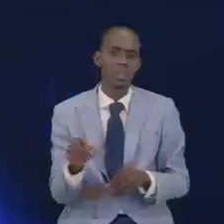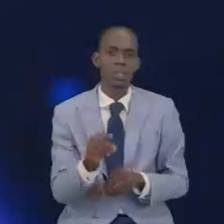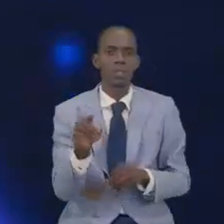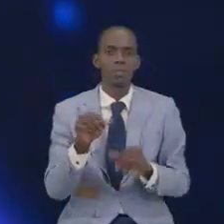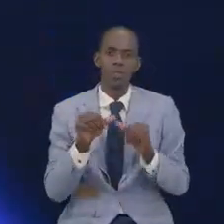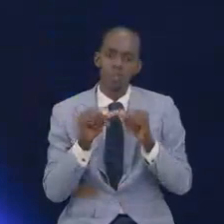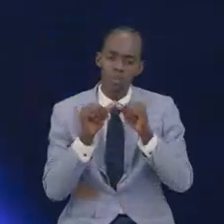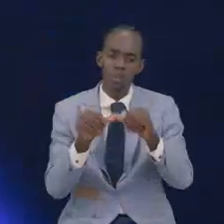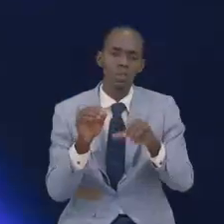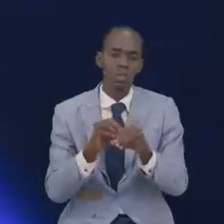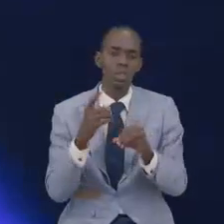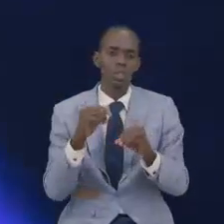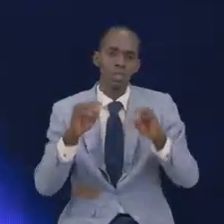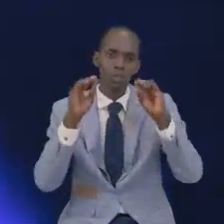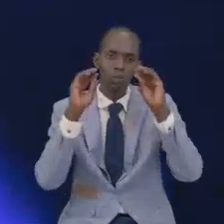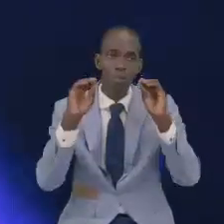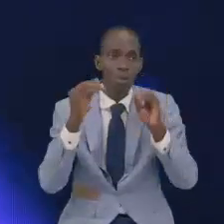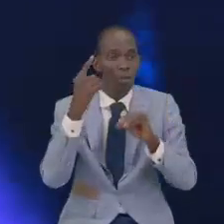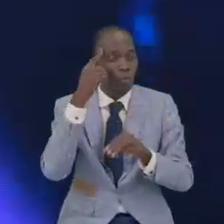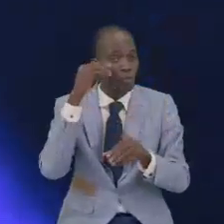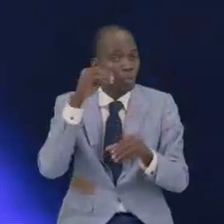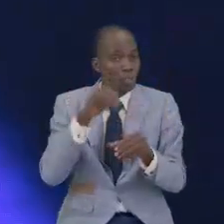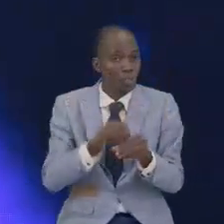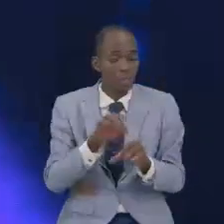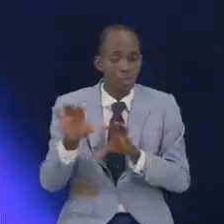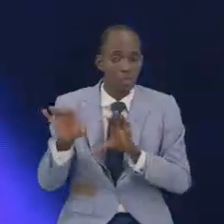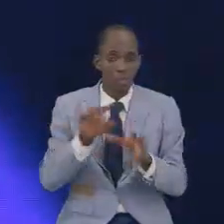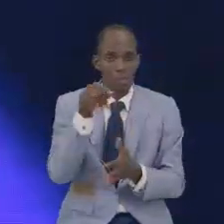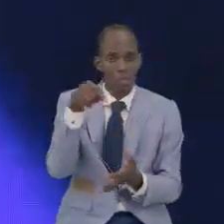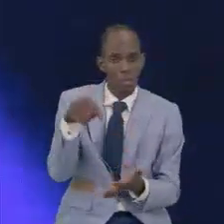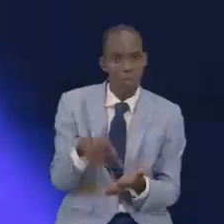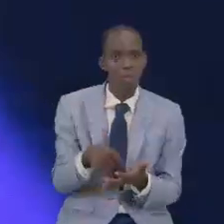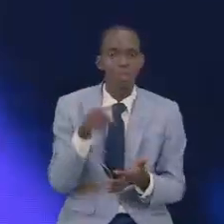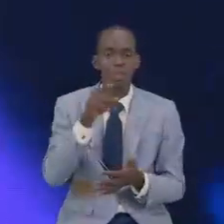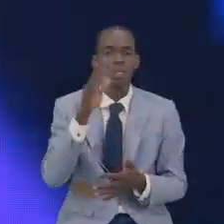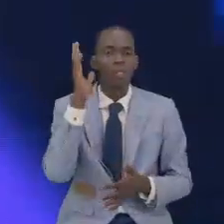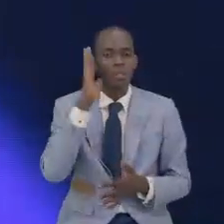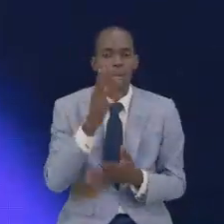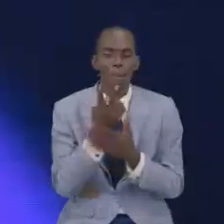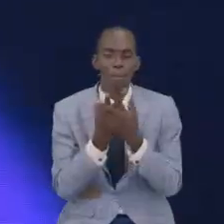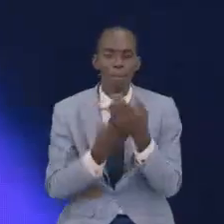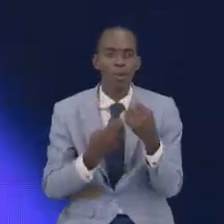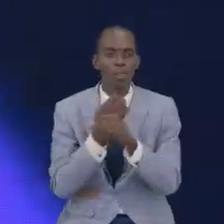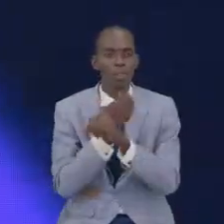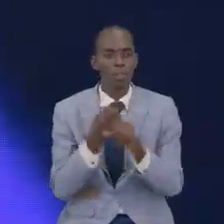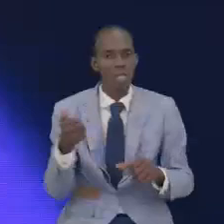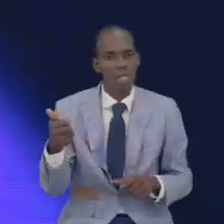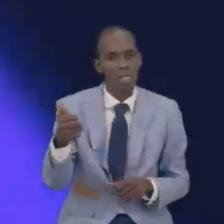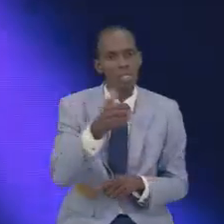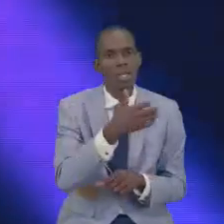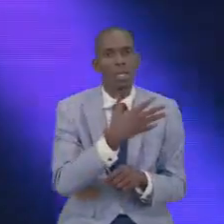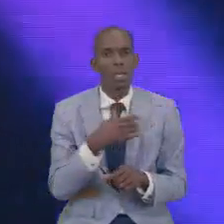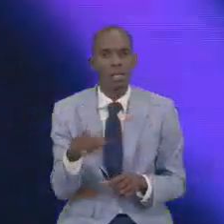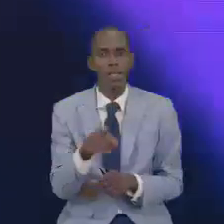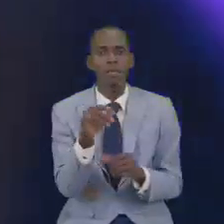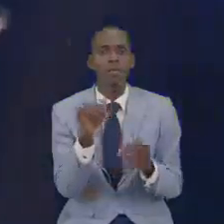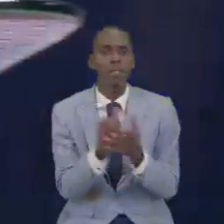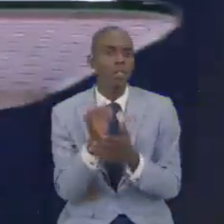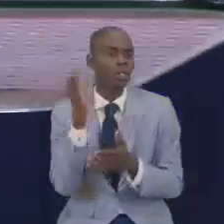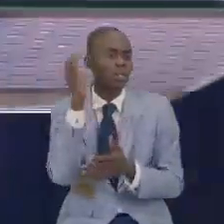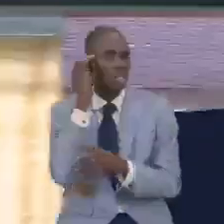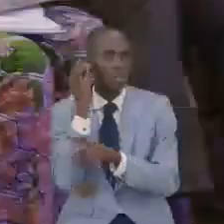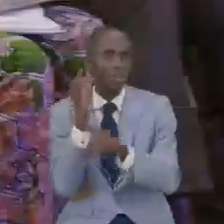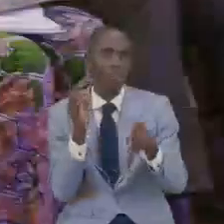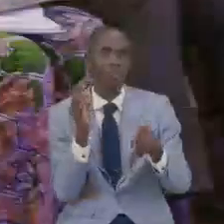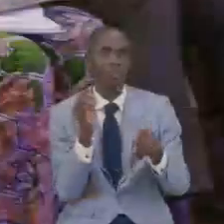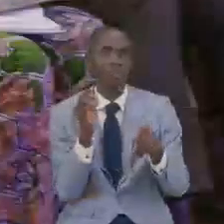Continue in them. And for in doing this, thou shalt both save thyself and them that